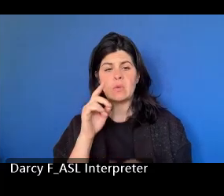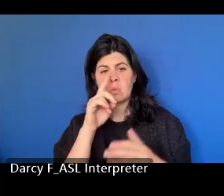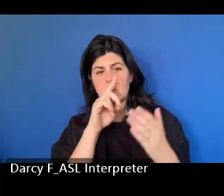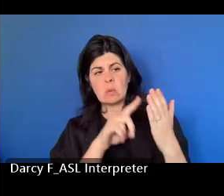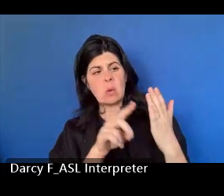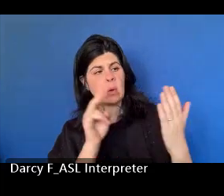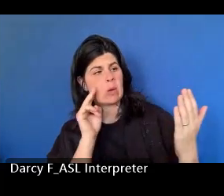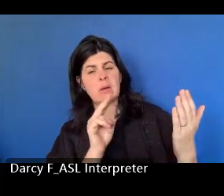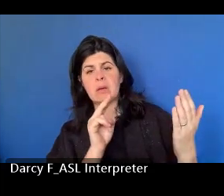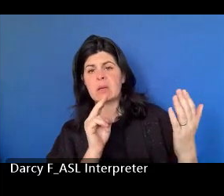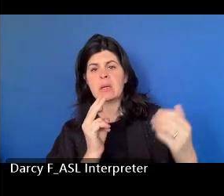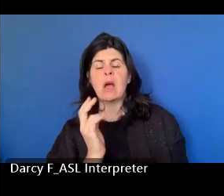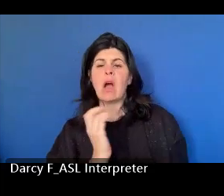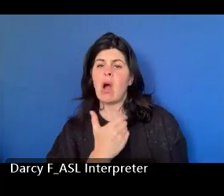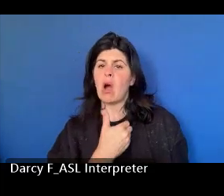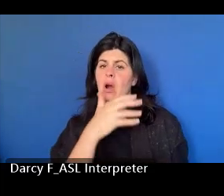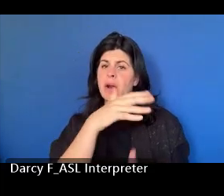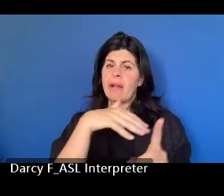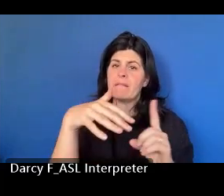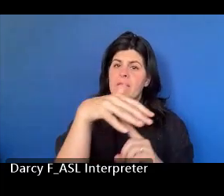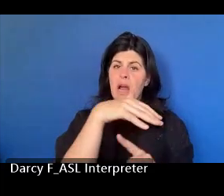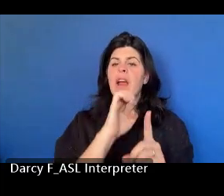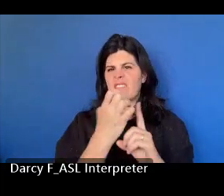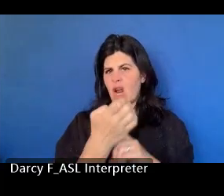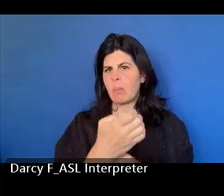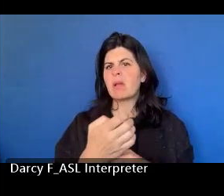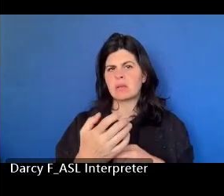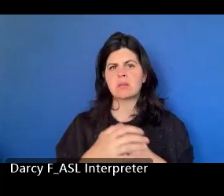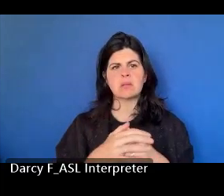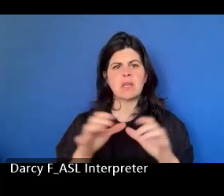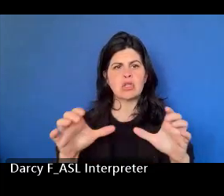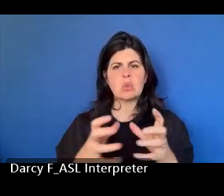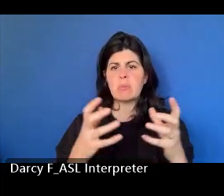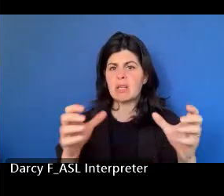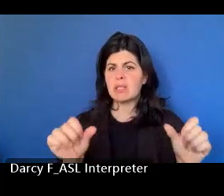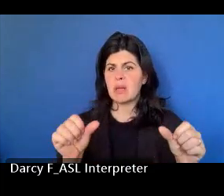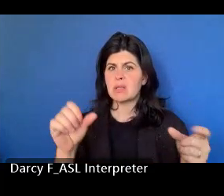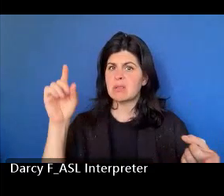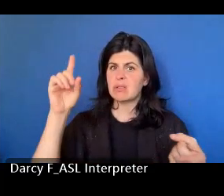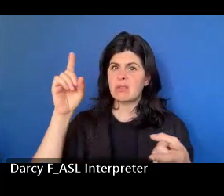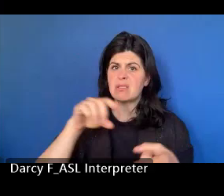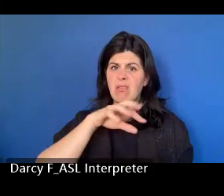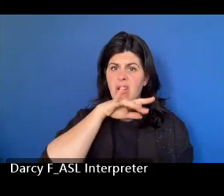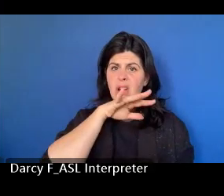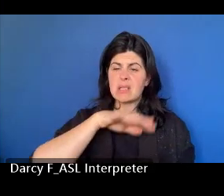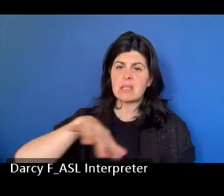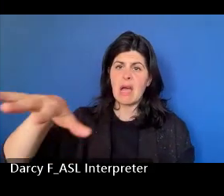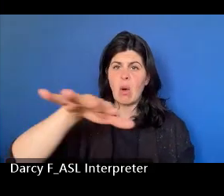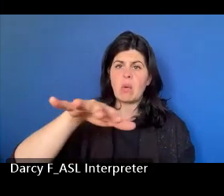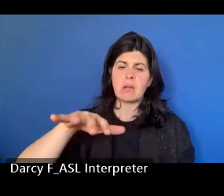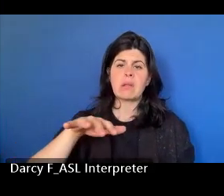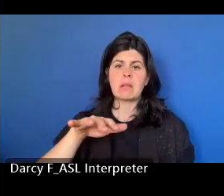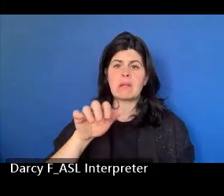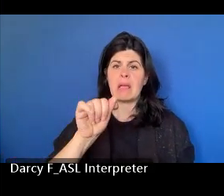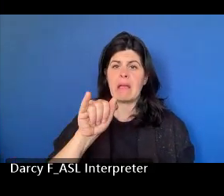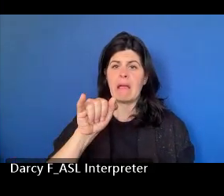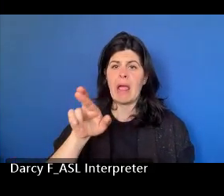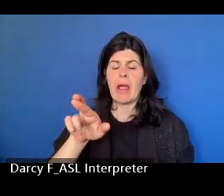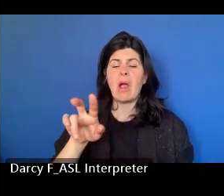and do everything possible to decrease the toxins in the air. However, I